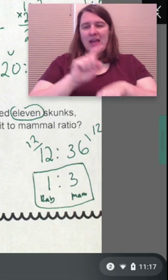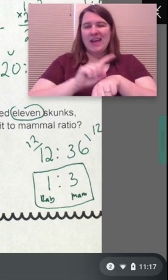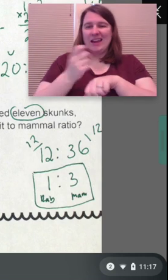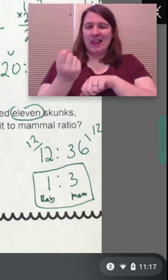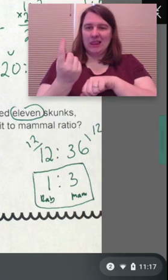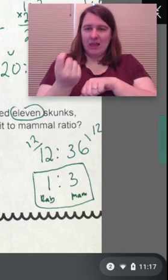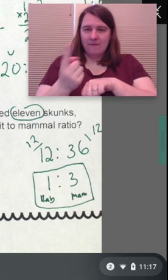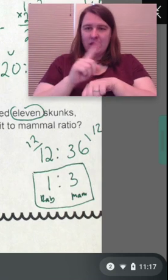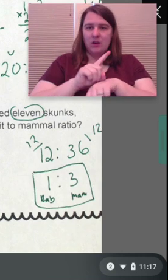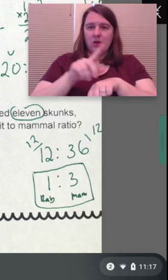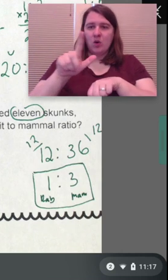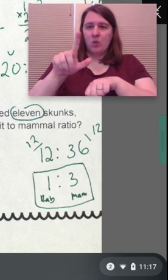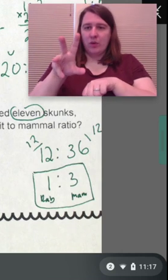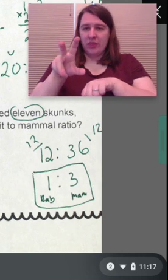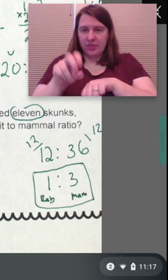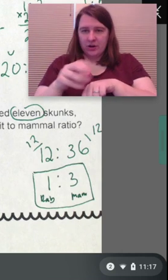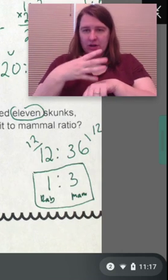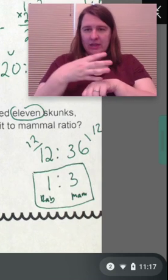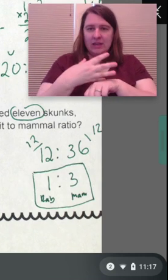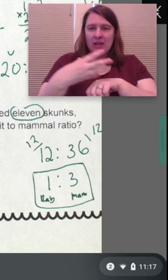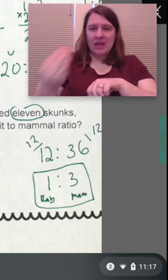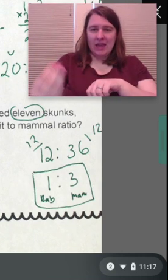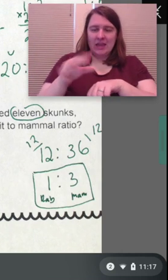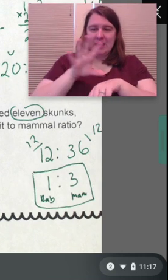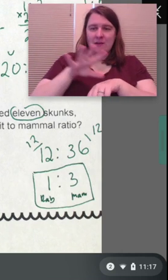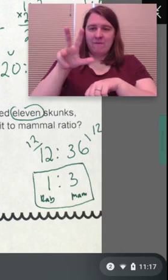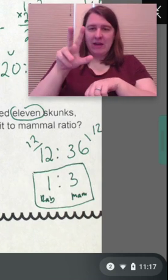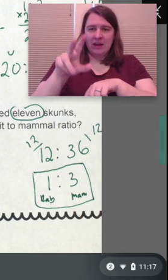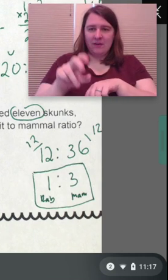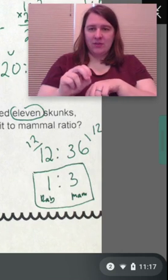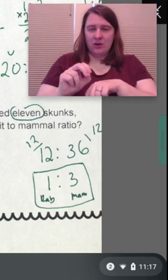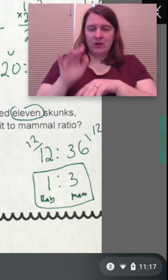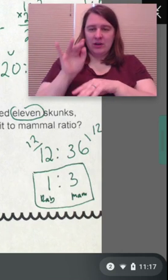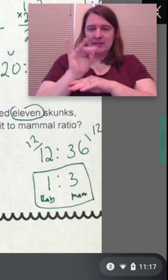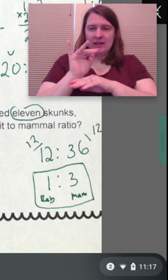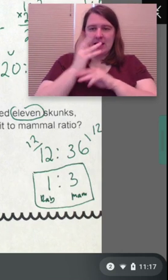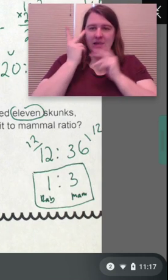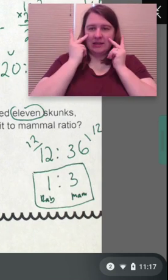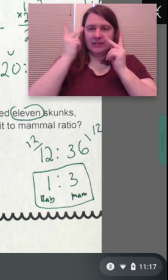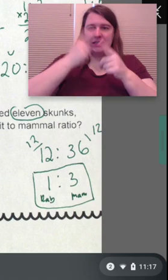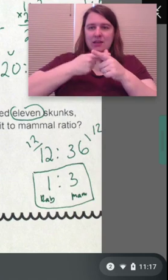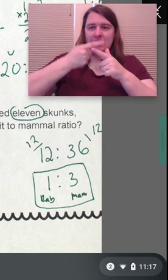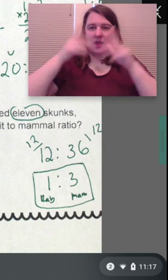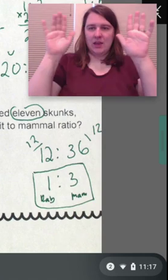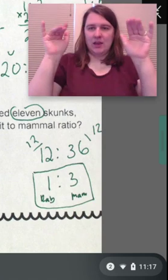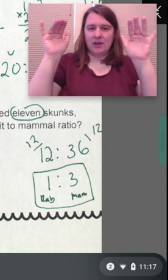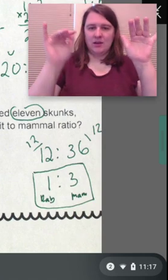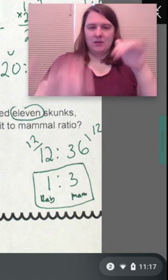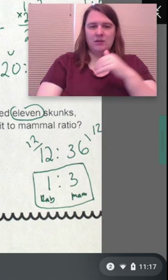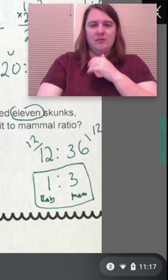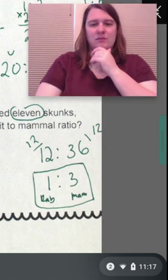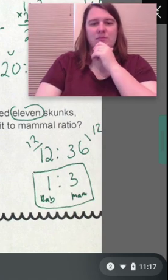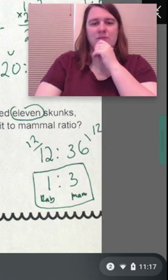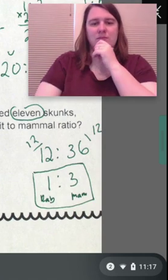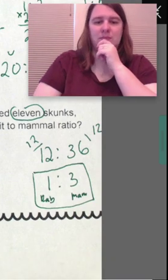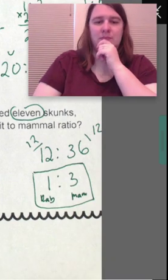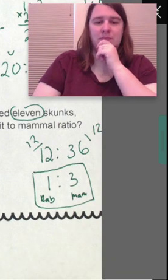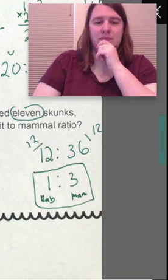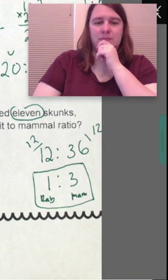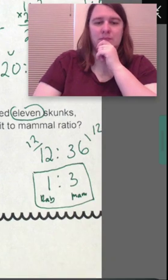Zoom at 11, 1:30, and 5:30 tonight. See you then.